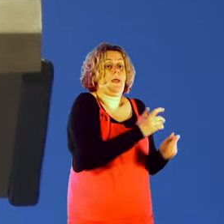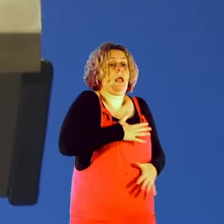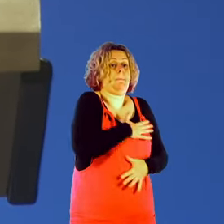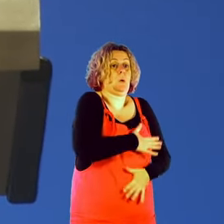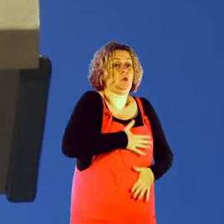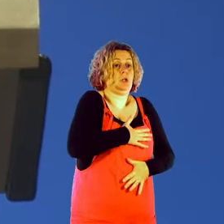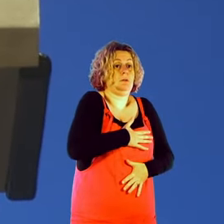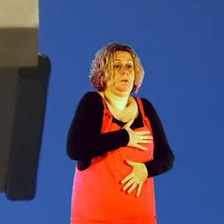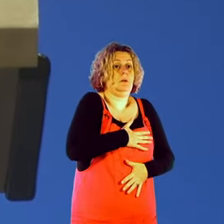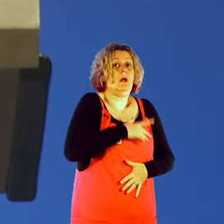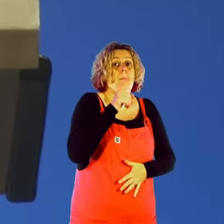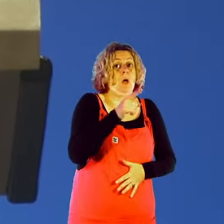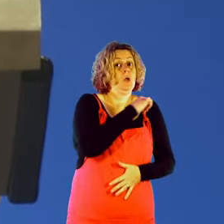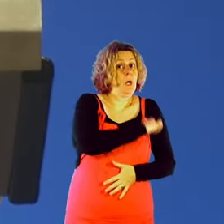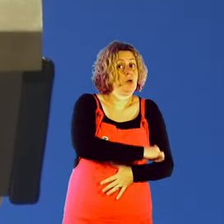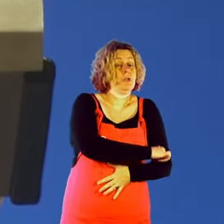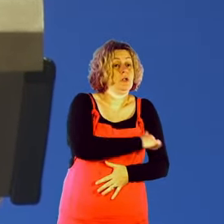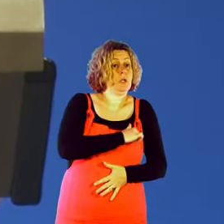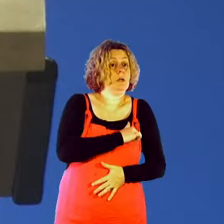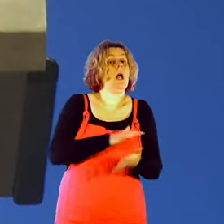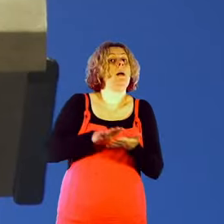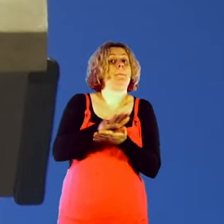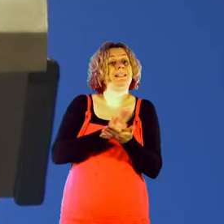of the Spirit in you.